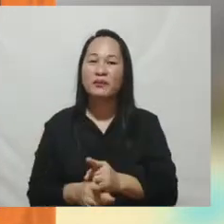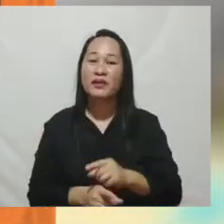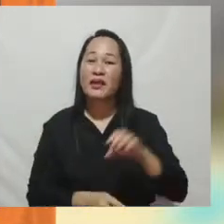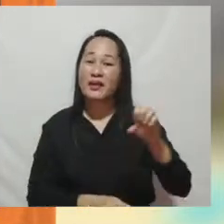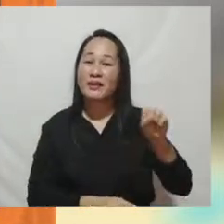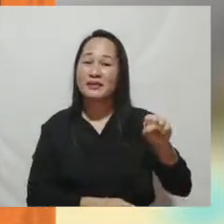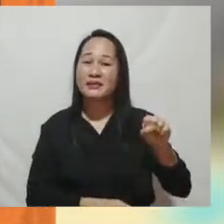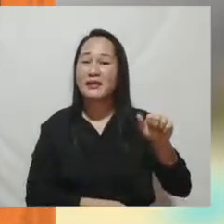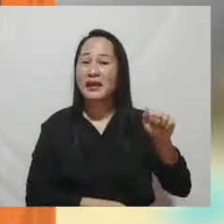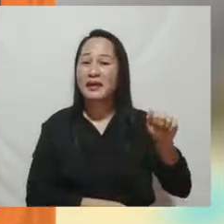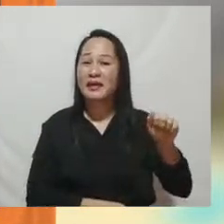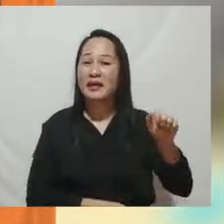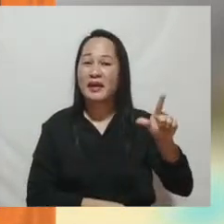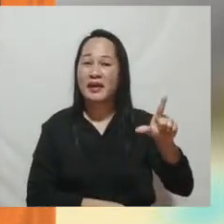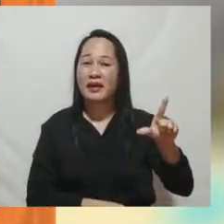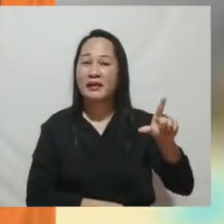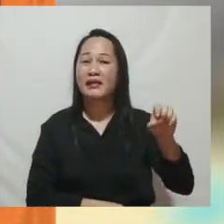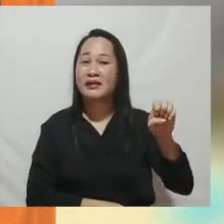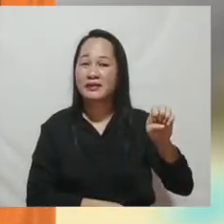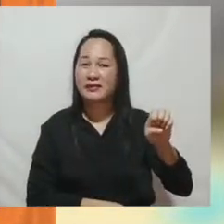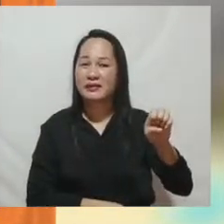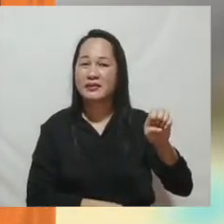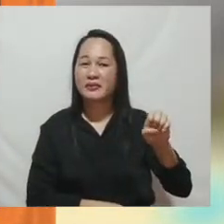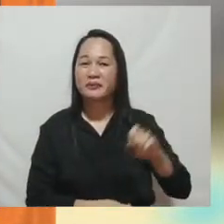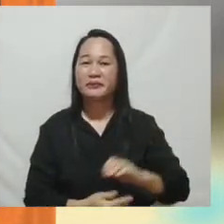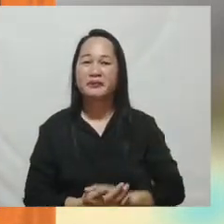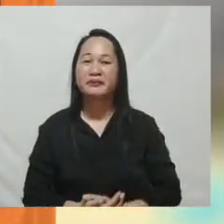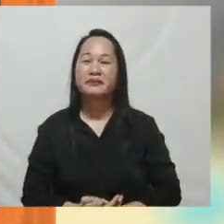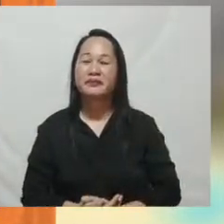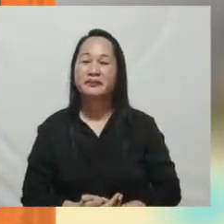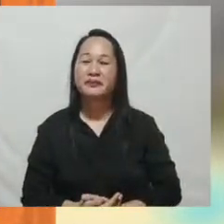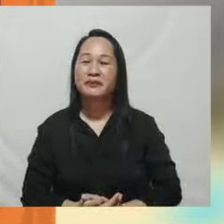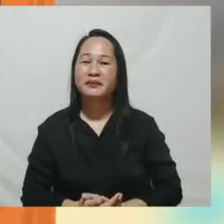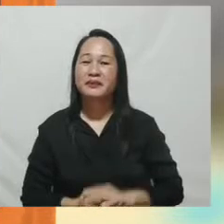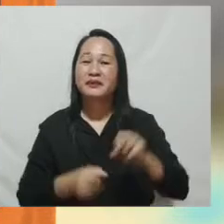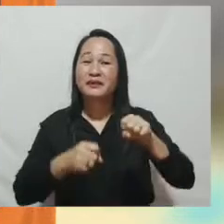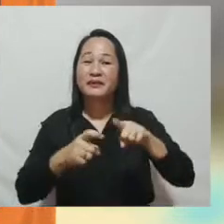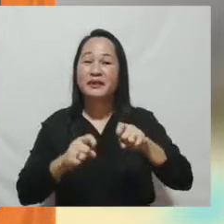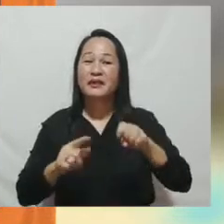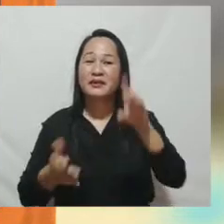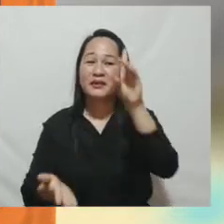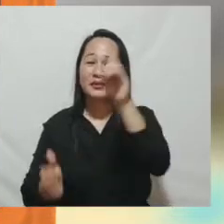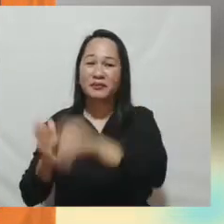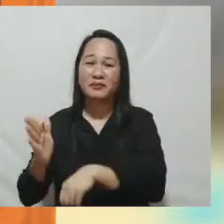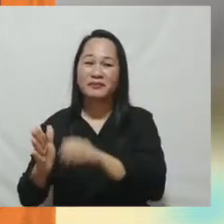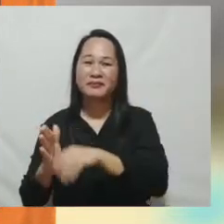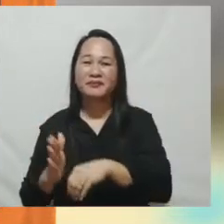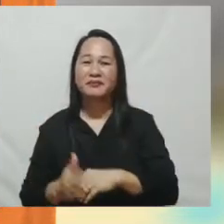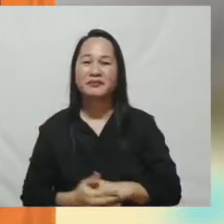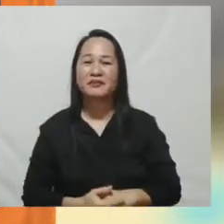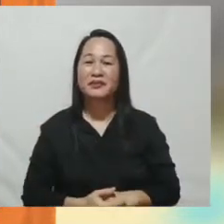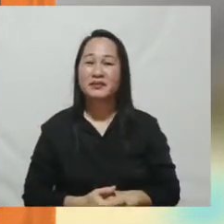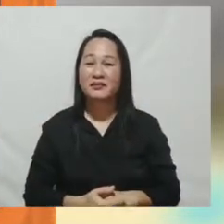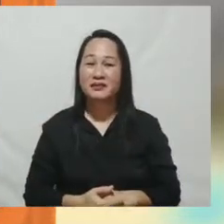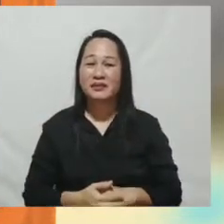S-A-I-T. L-E, sail. How about